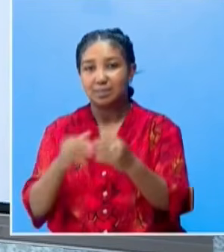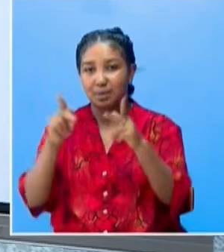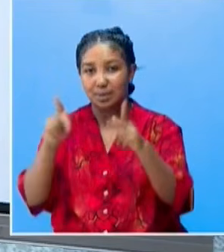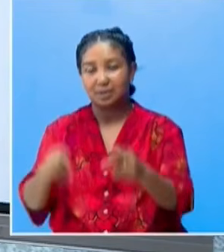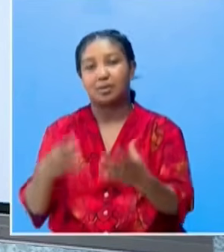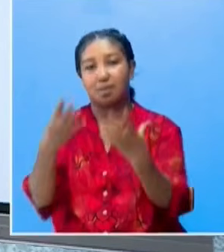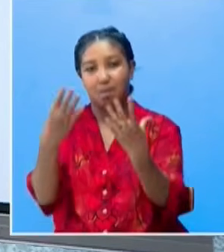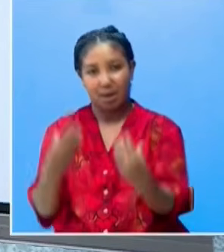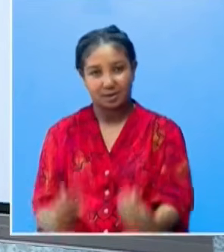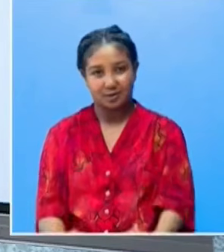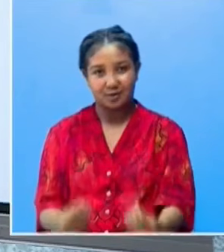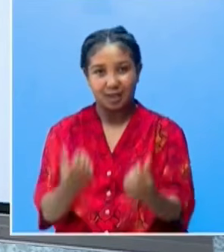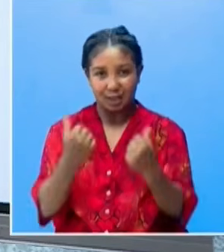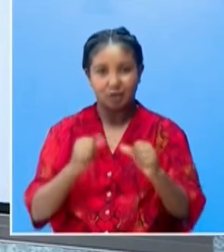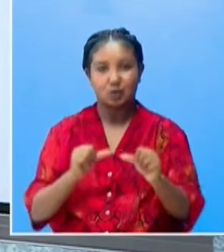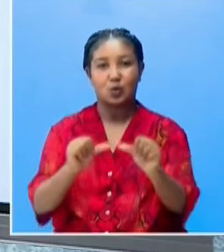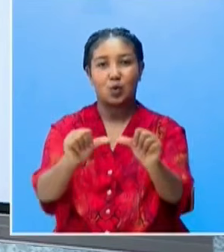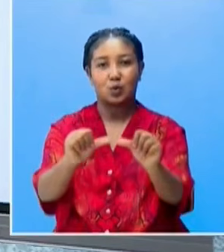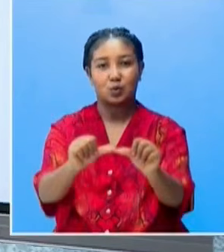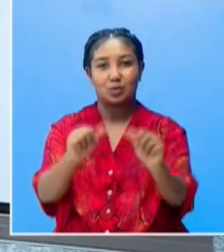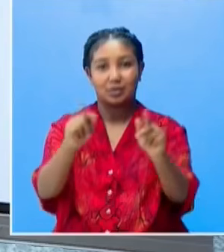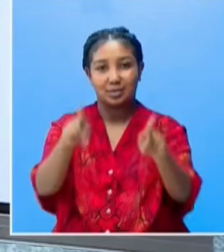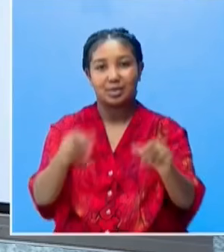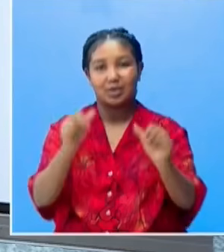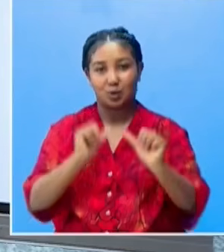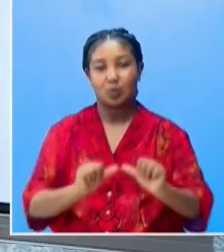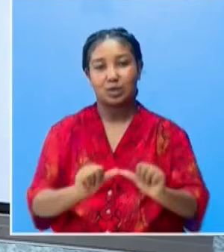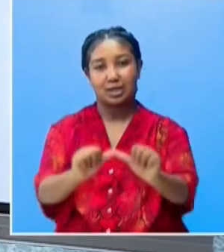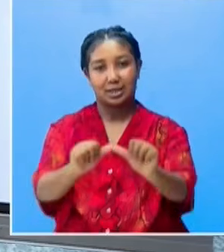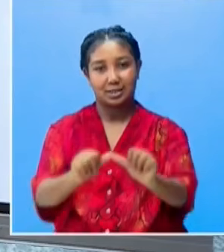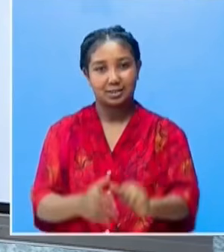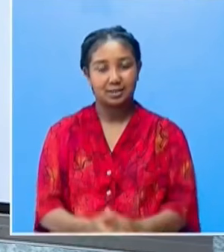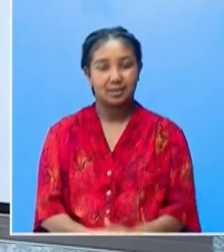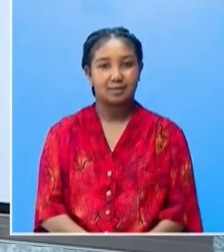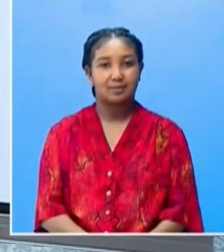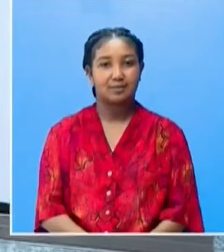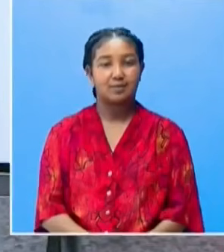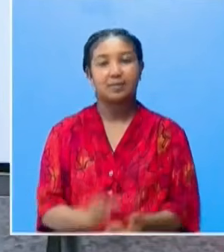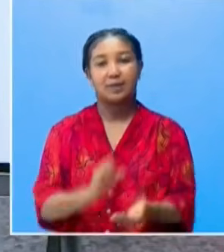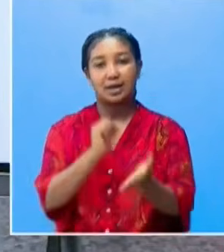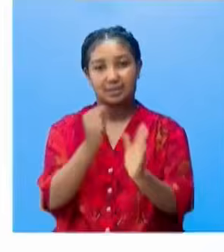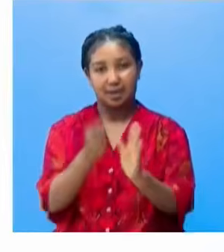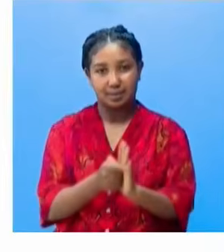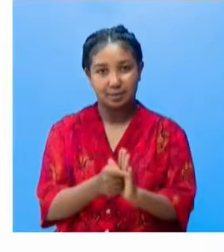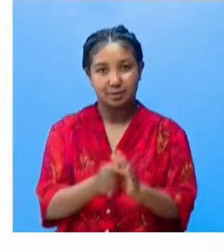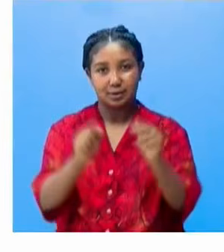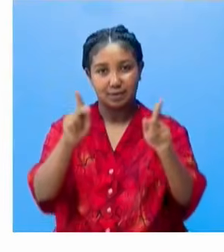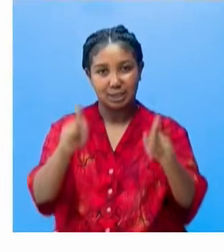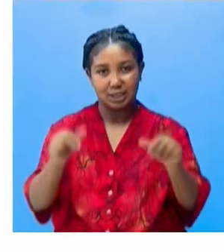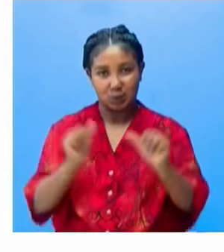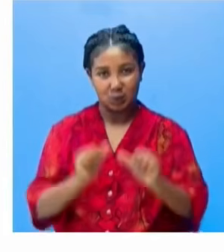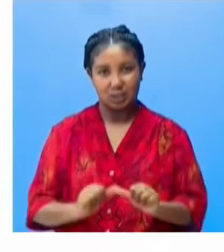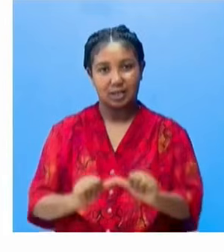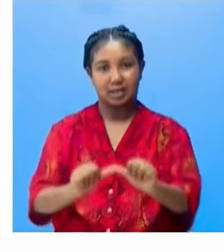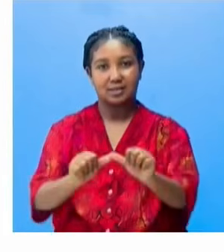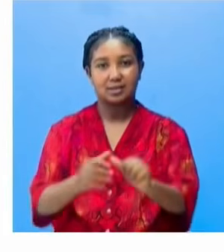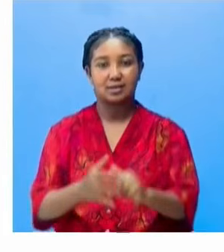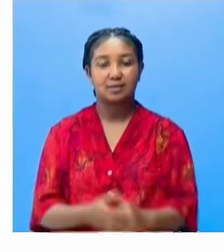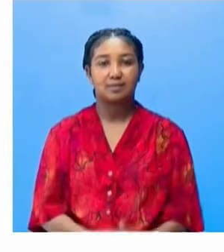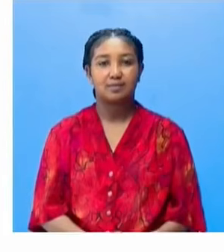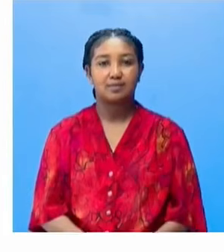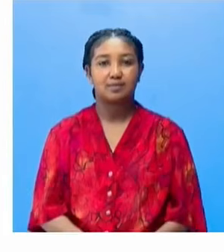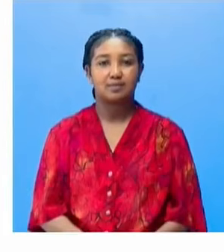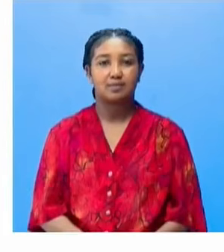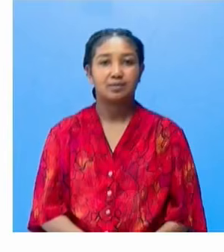passive. Let's go with the present continuous, okay? Example on the present continuous.